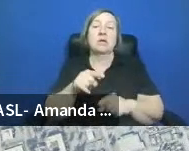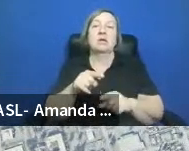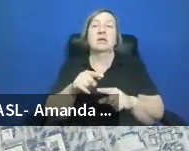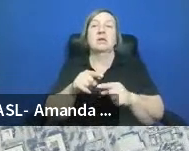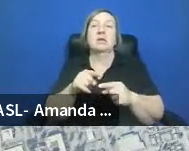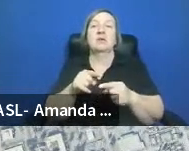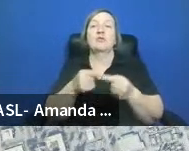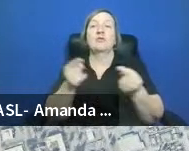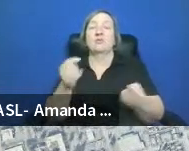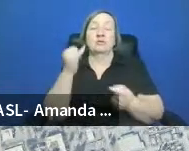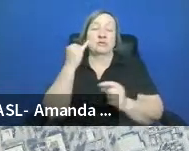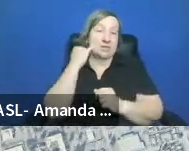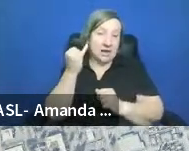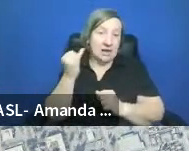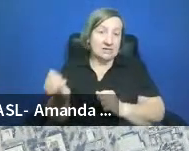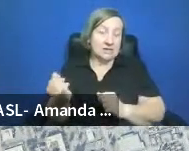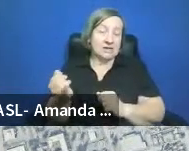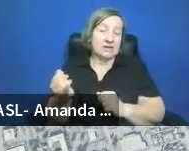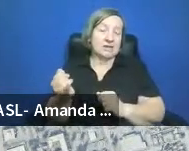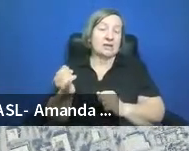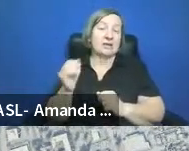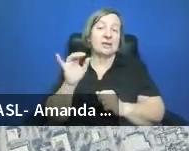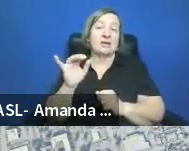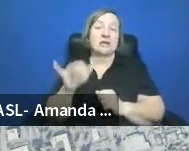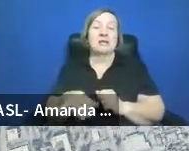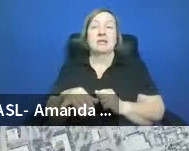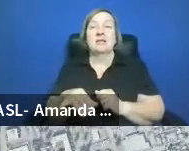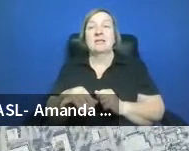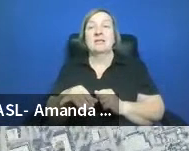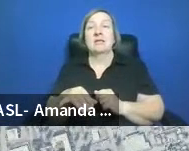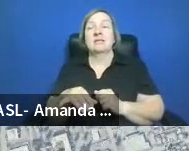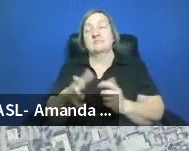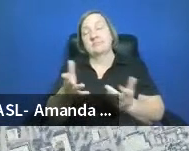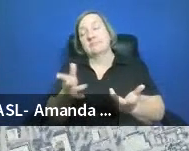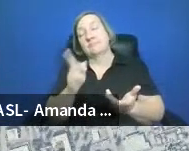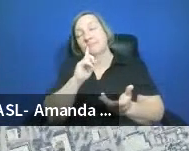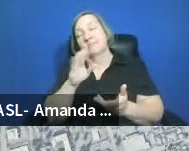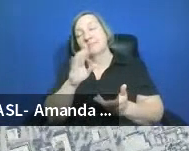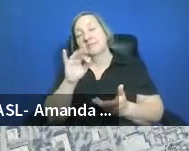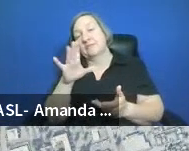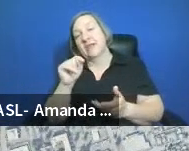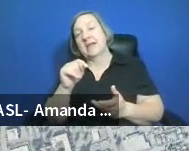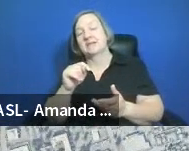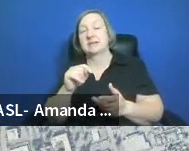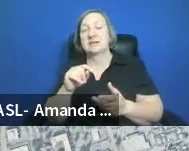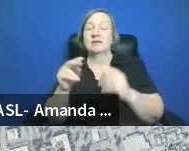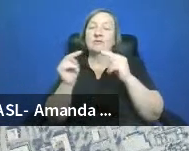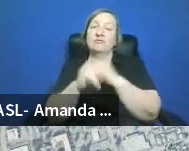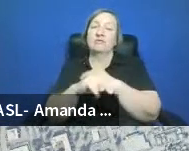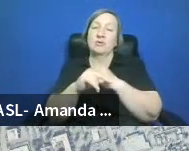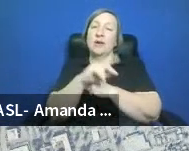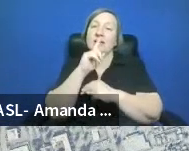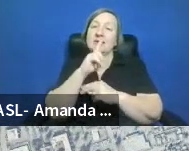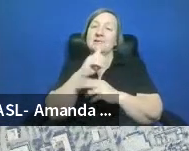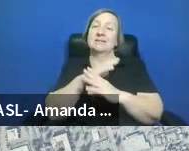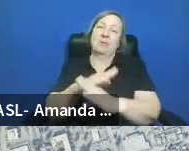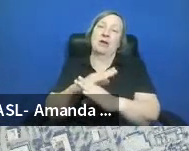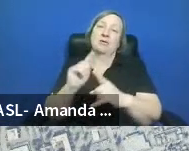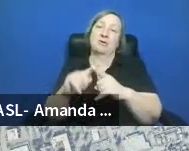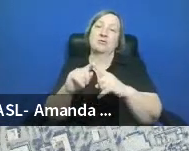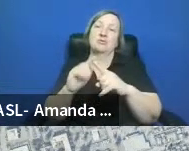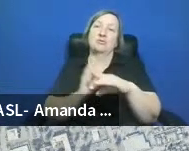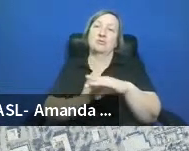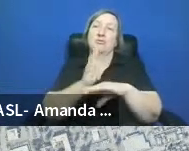reverse that idea that the actual, that's not an idea, the fact that the freeway is a barrier to crossing